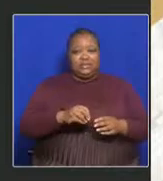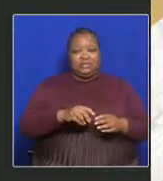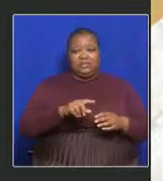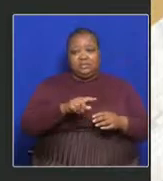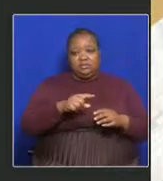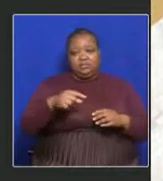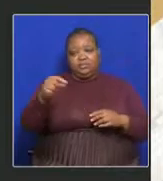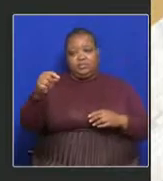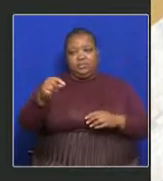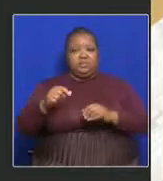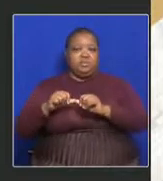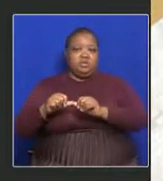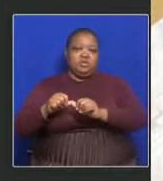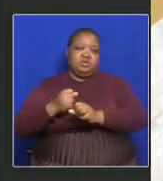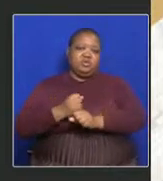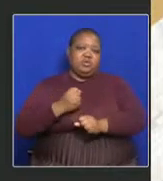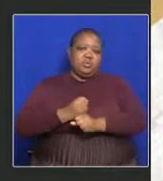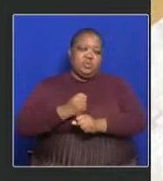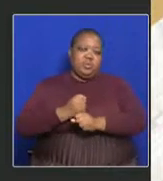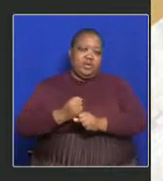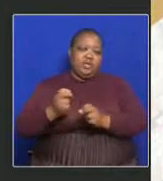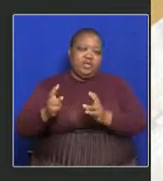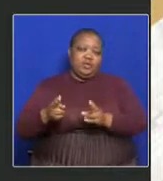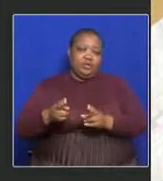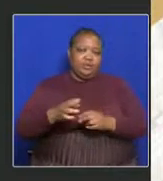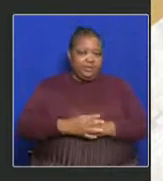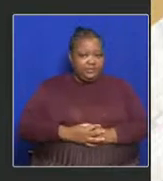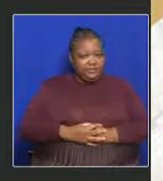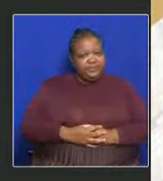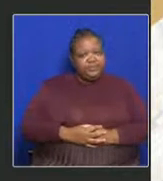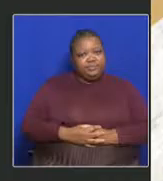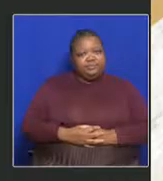normal duties. Yes, and you say that says what?